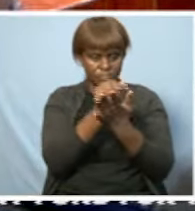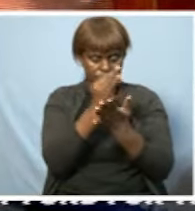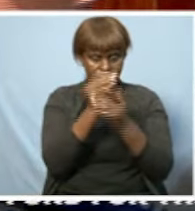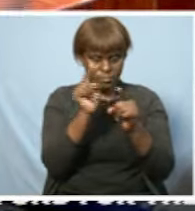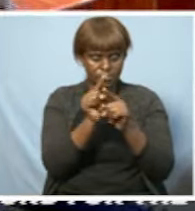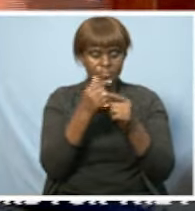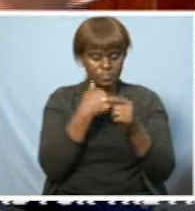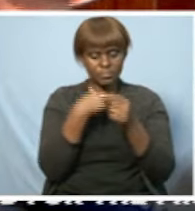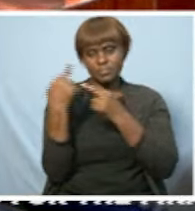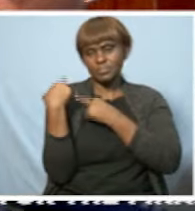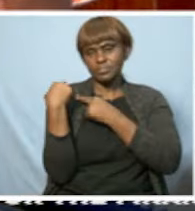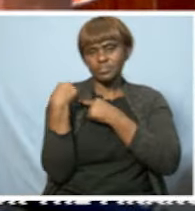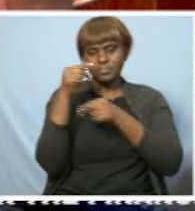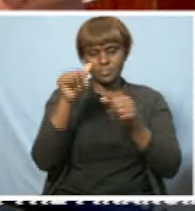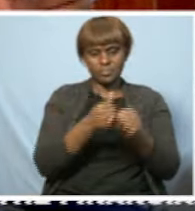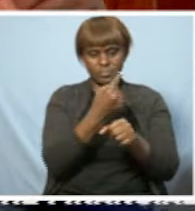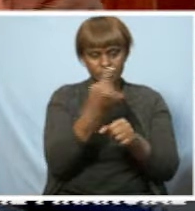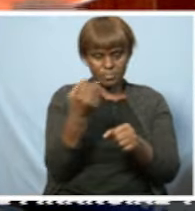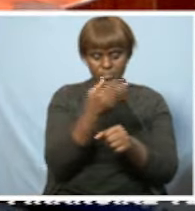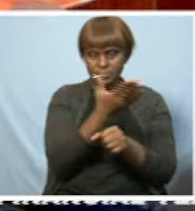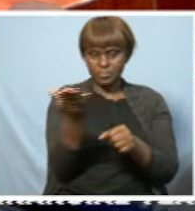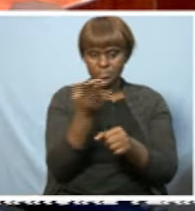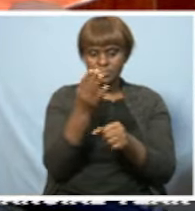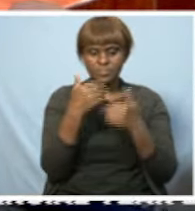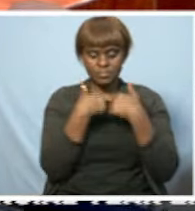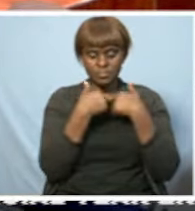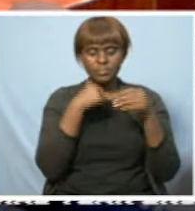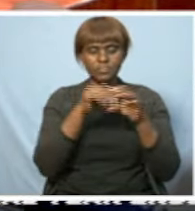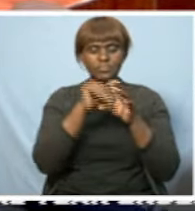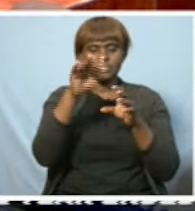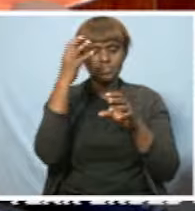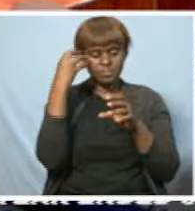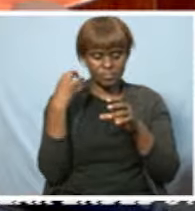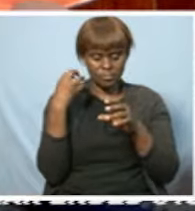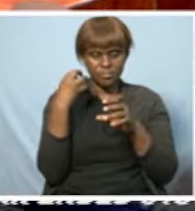role that each one of you plays in your offices.